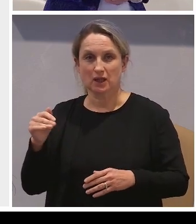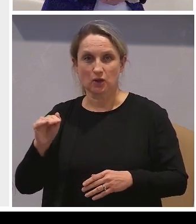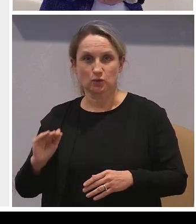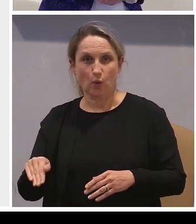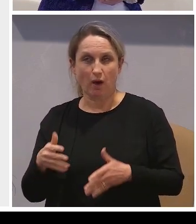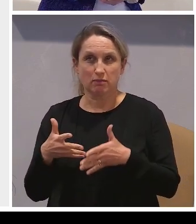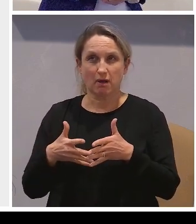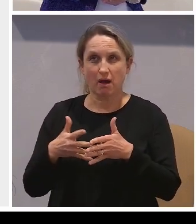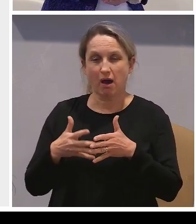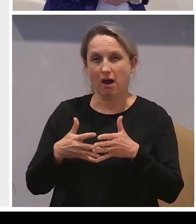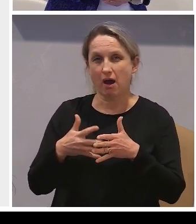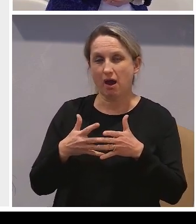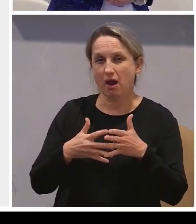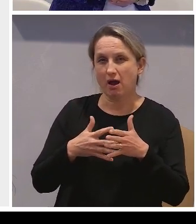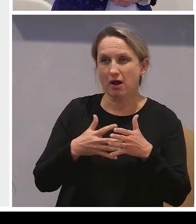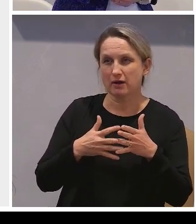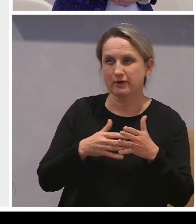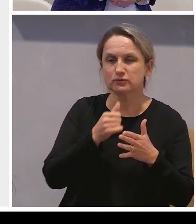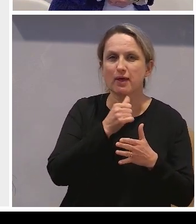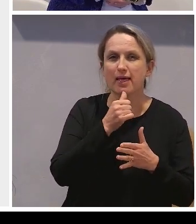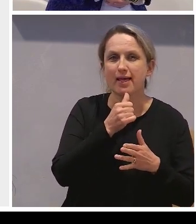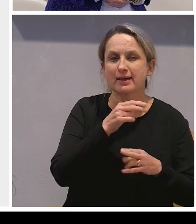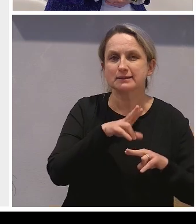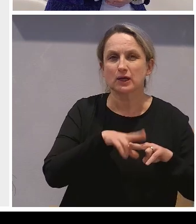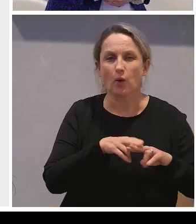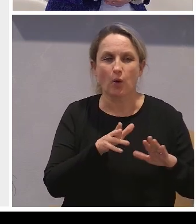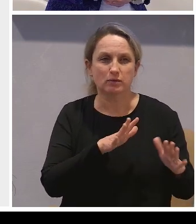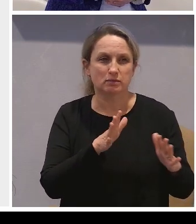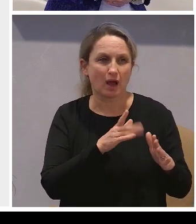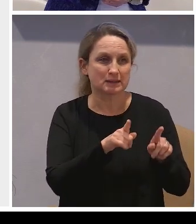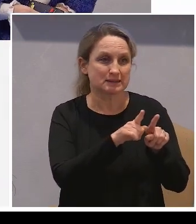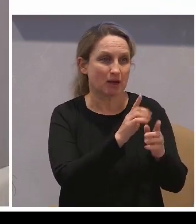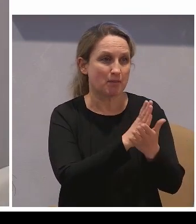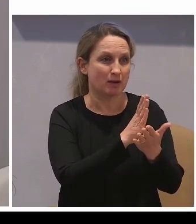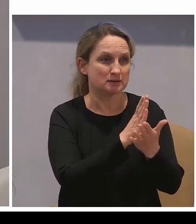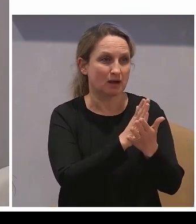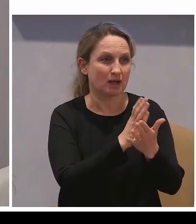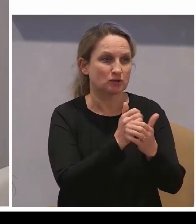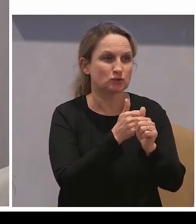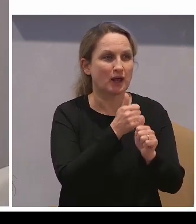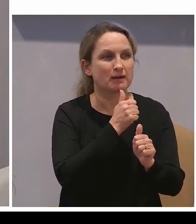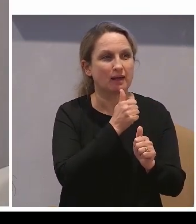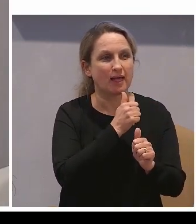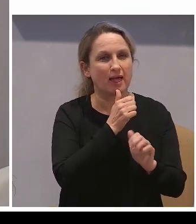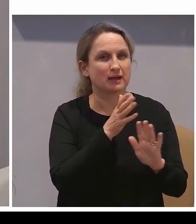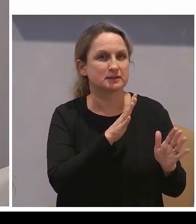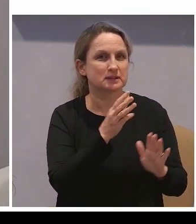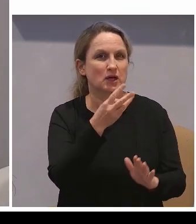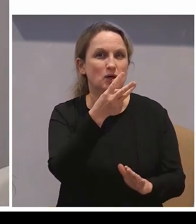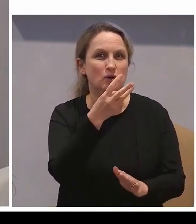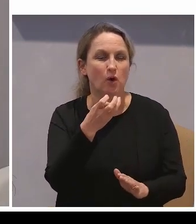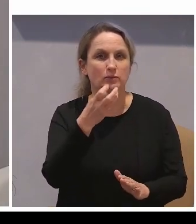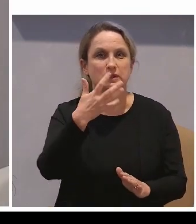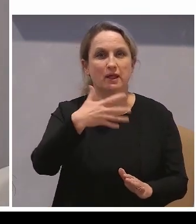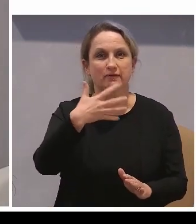Union, nüüd arvutuslikult teeme about Eesti kohta selle 115,000, in the US, esinemise, about siis 100,000. tõesti So, võiks olla according to this 650 estimate, naist we